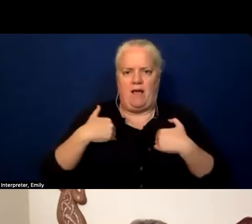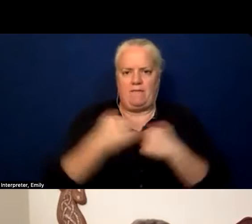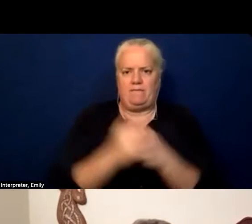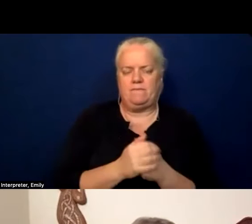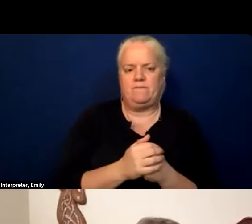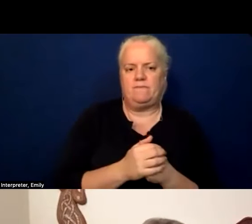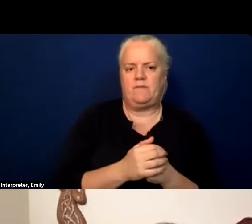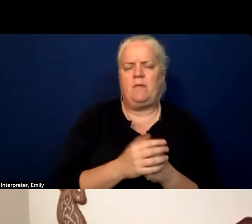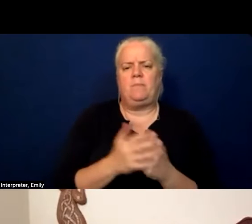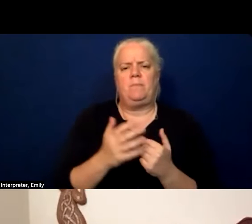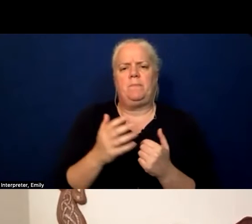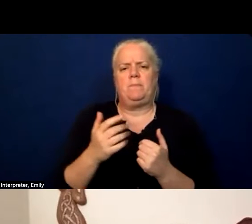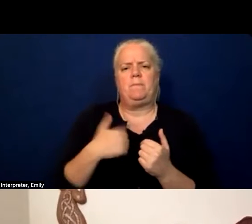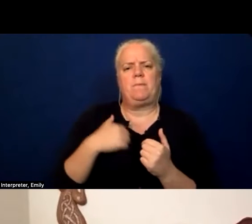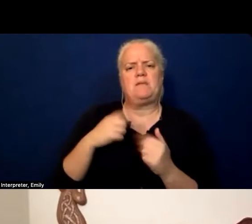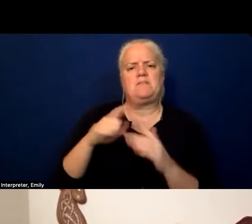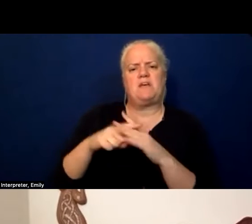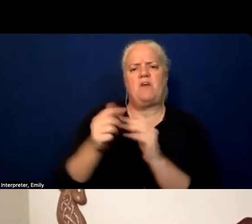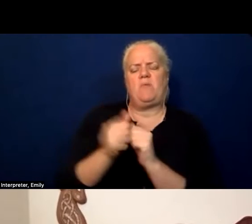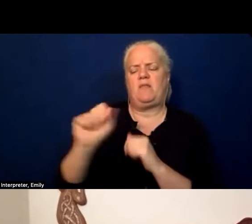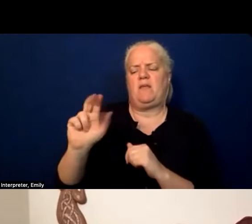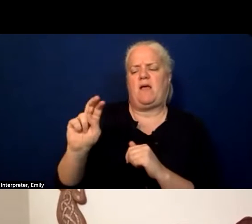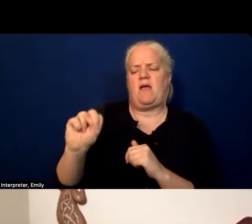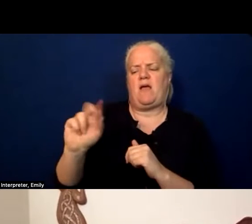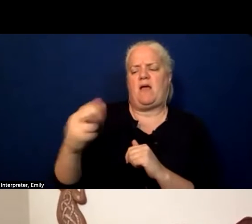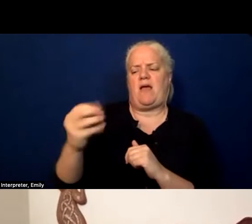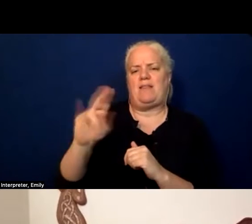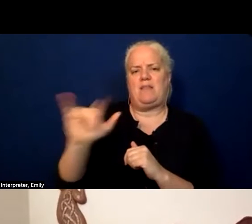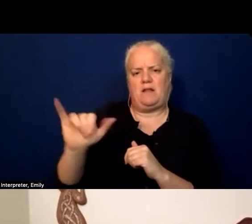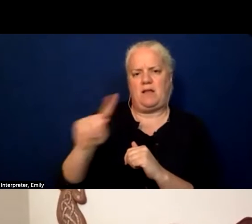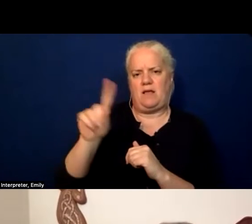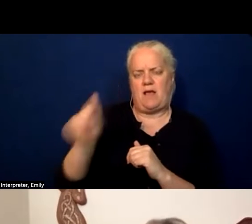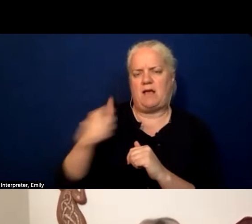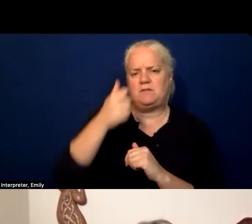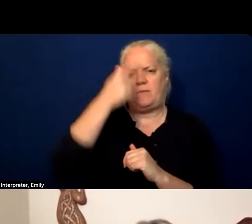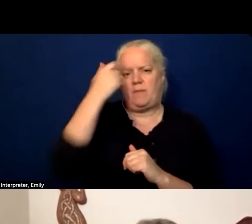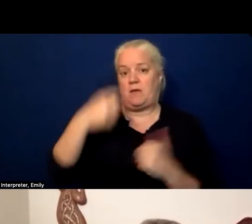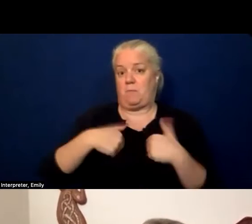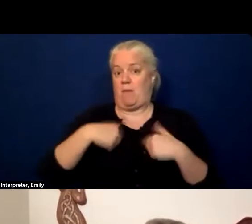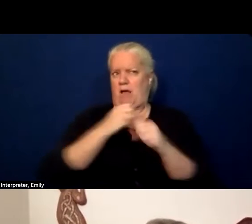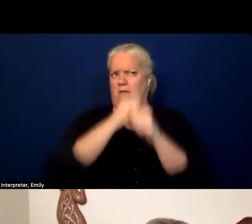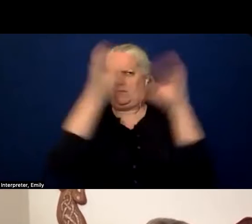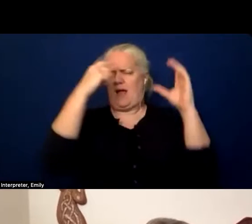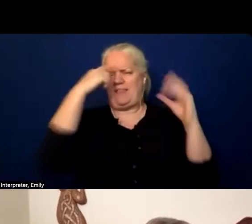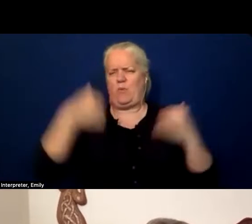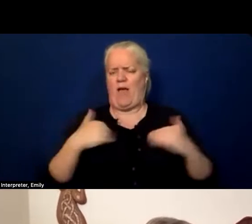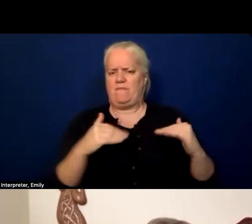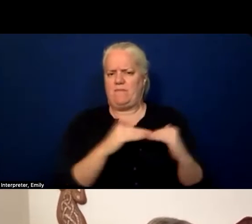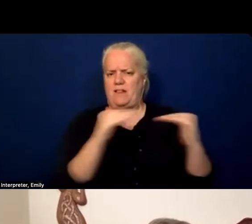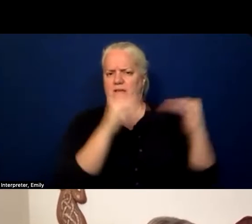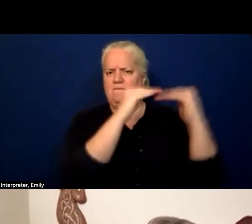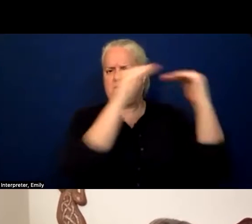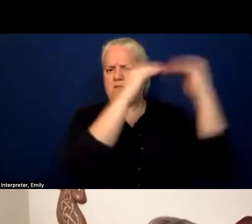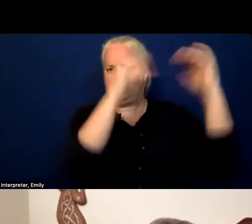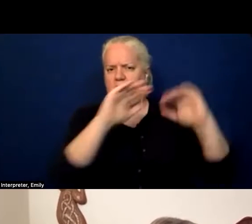a hierarchy, if you will, of how this right can be used by the people of New York. And I think one of the